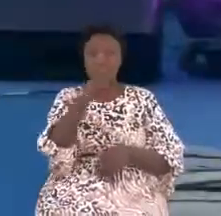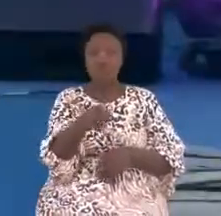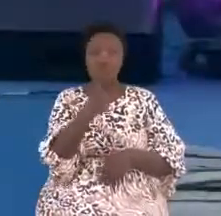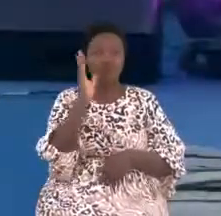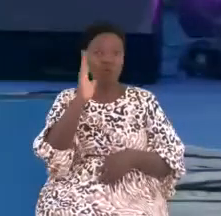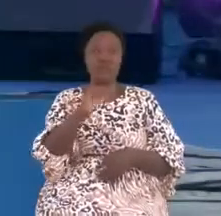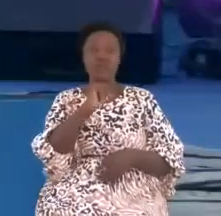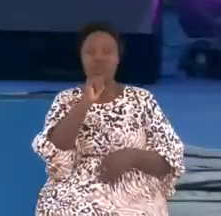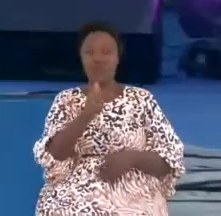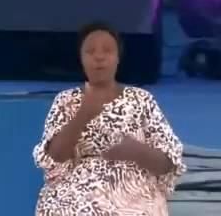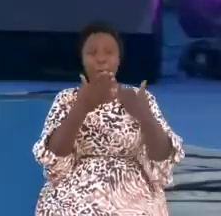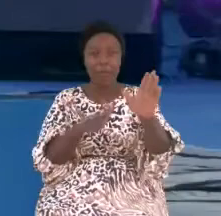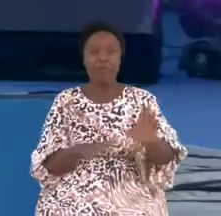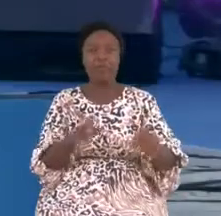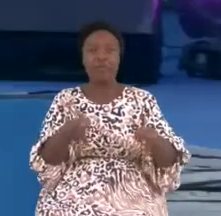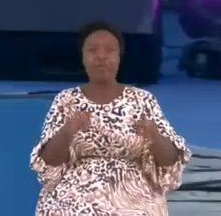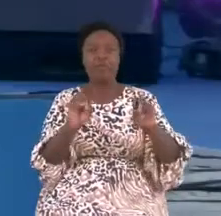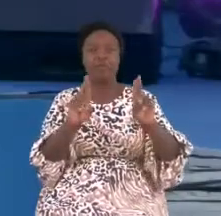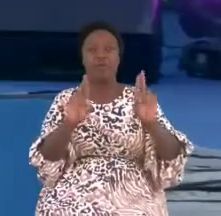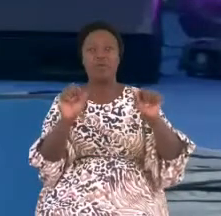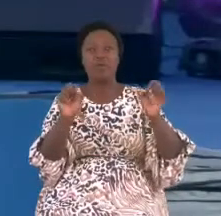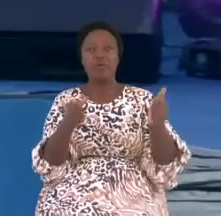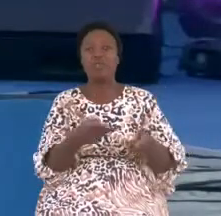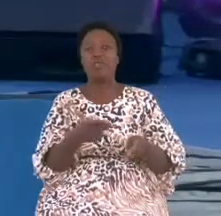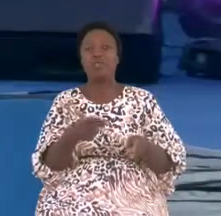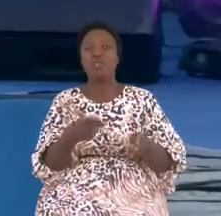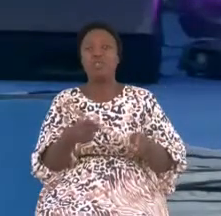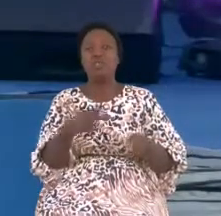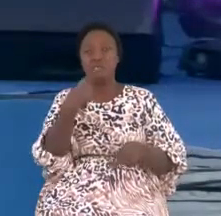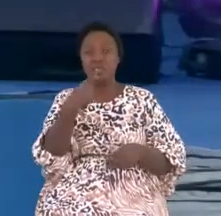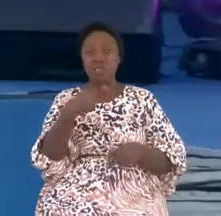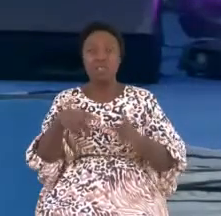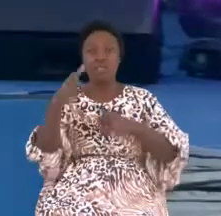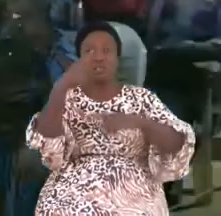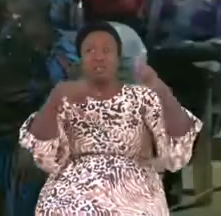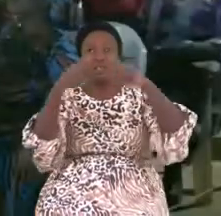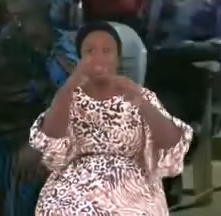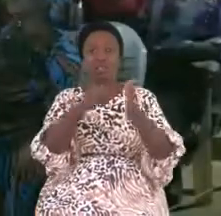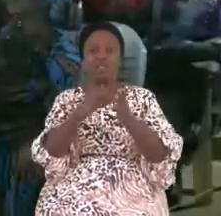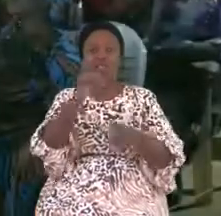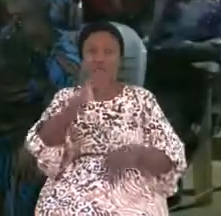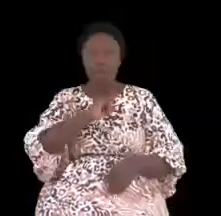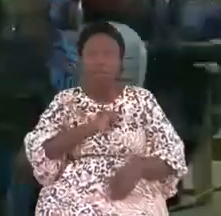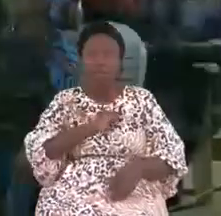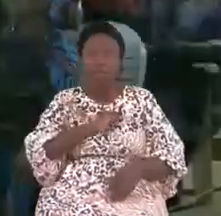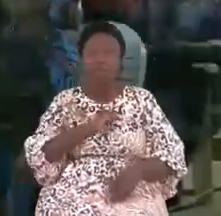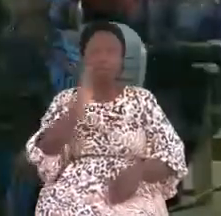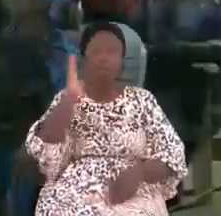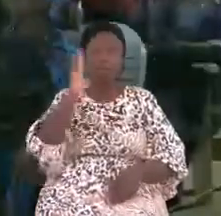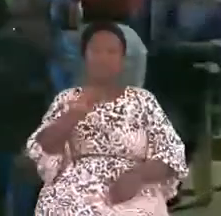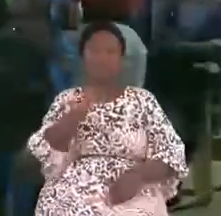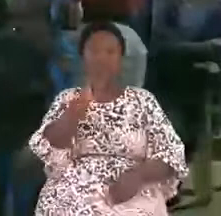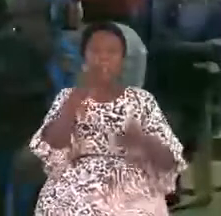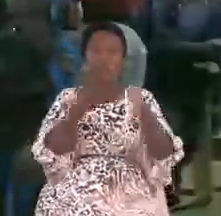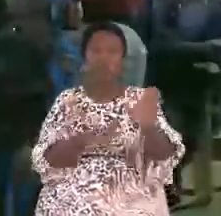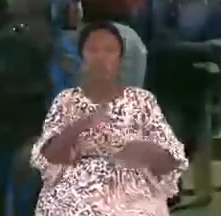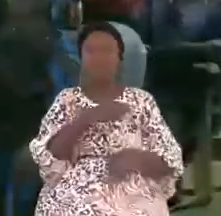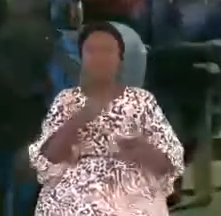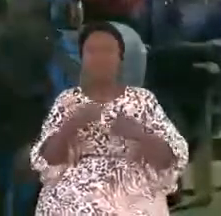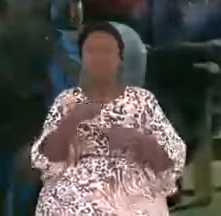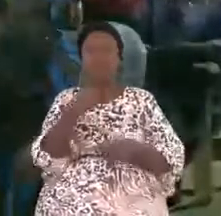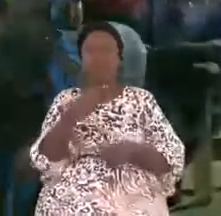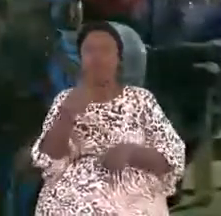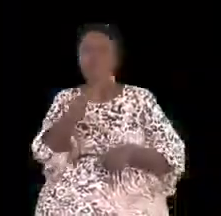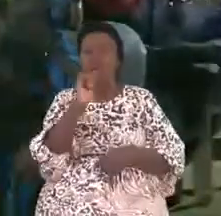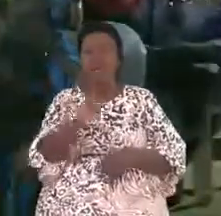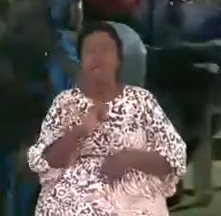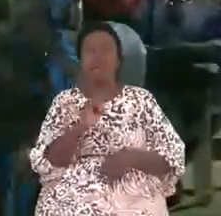not perish say i will not perish and it says whosoever that